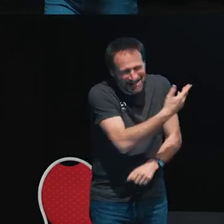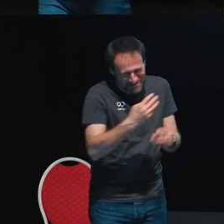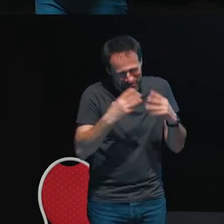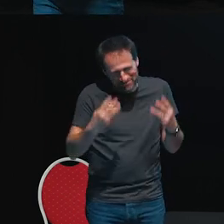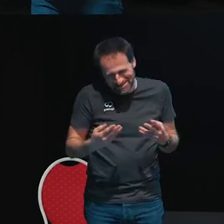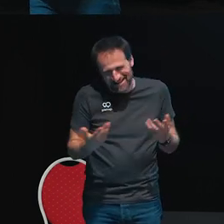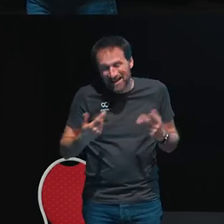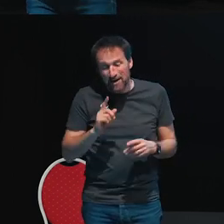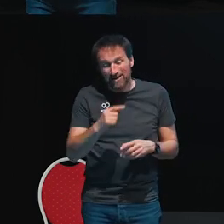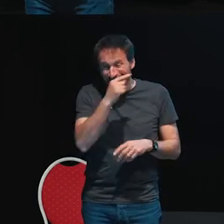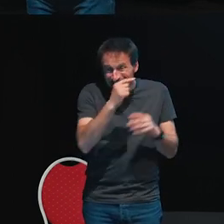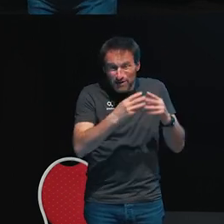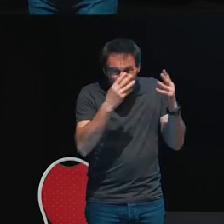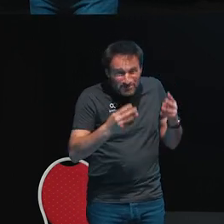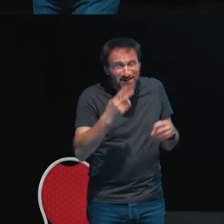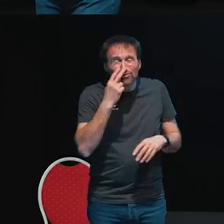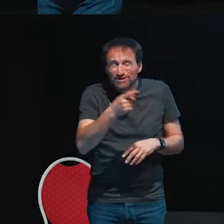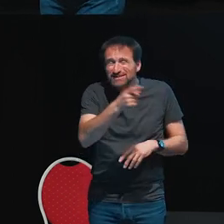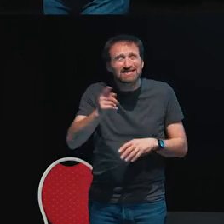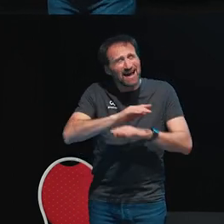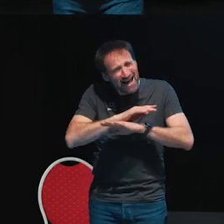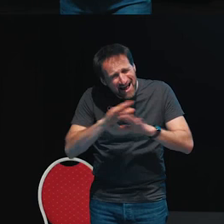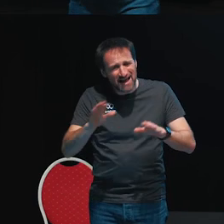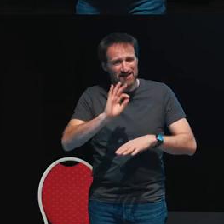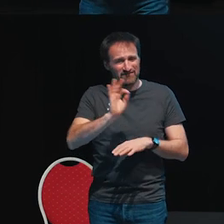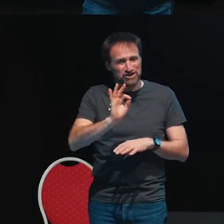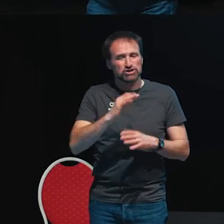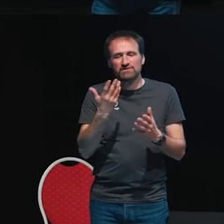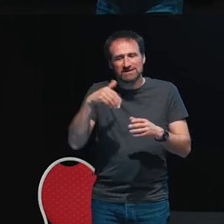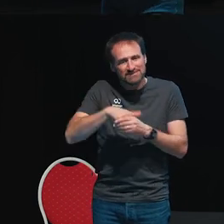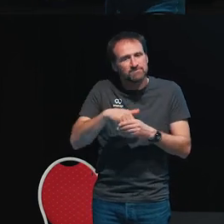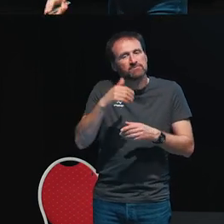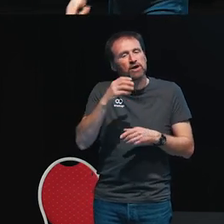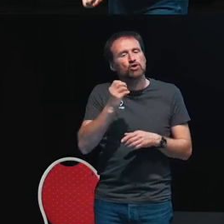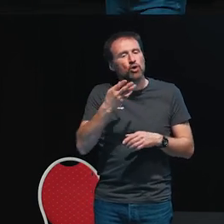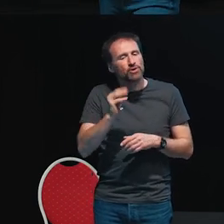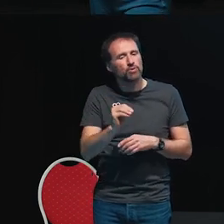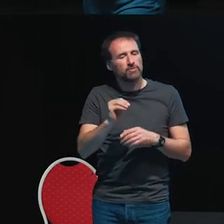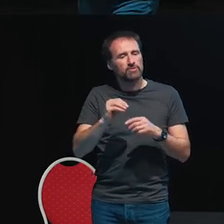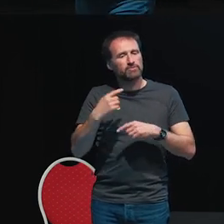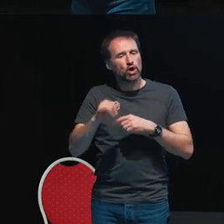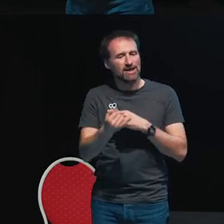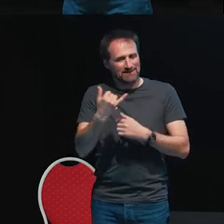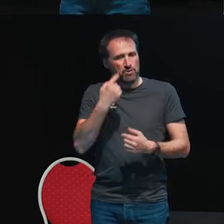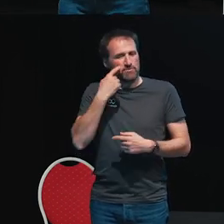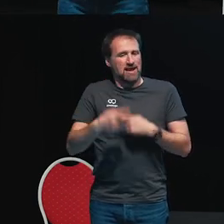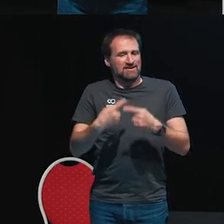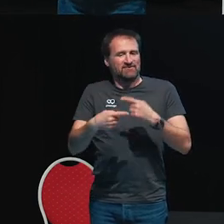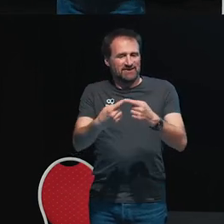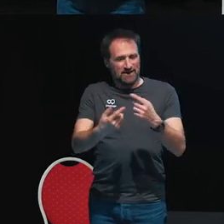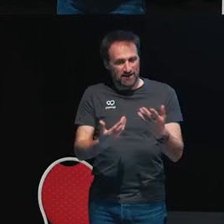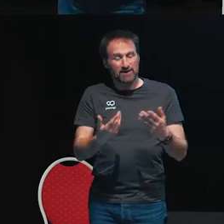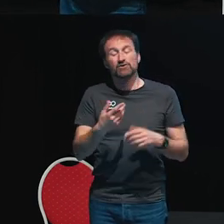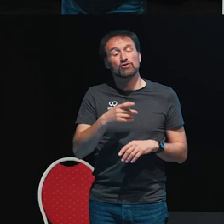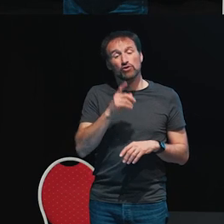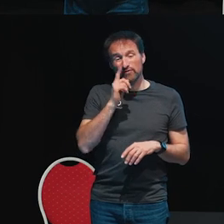because you get to see all of the features that's being developed inside of Chrome or the Chromium project. And like what's amazing is like if you really care